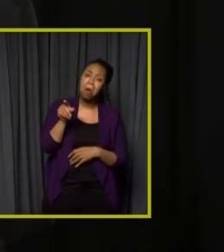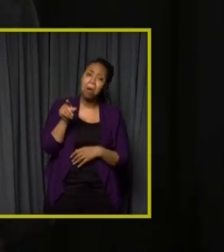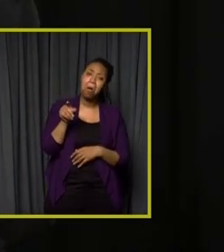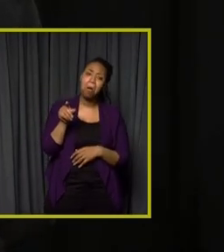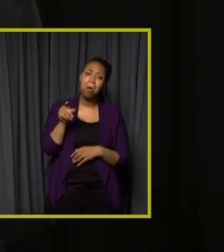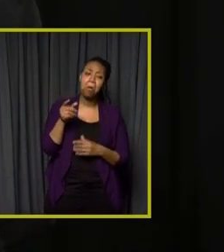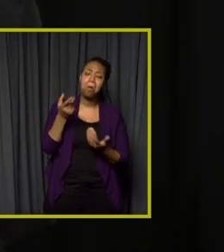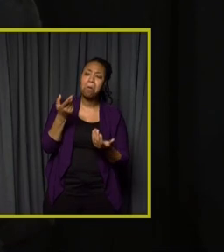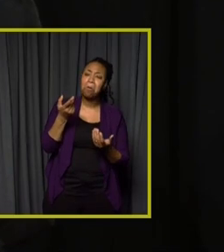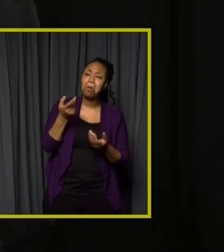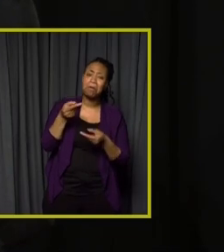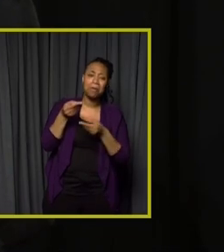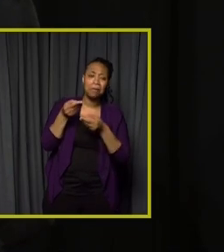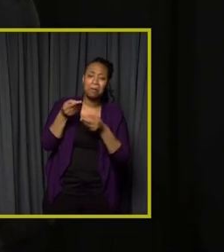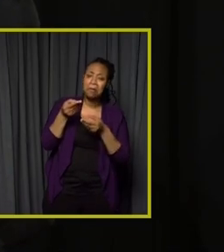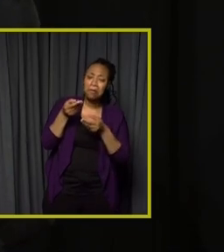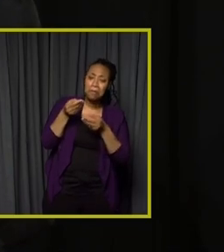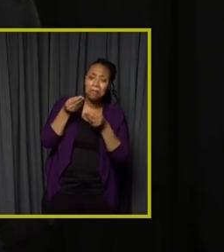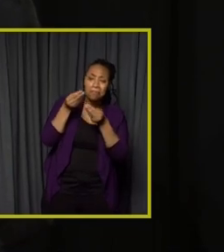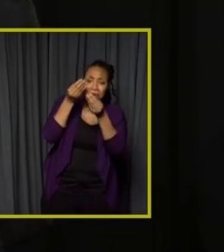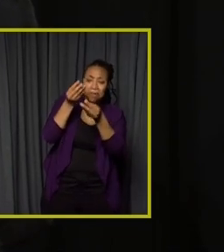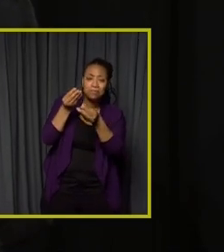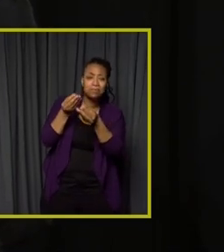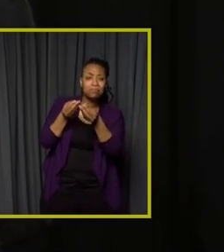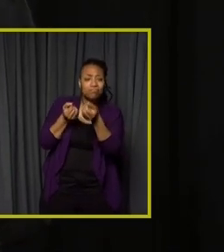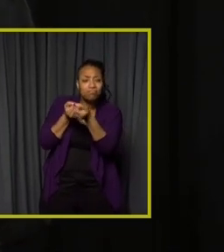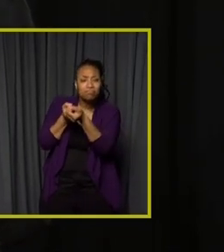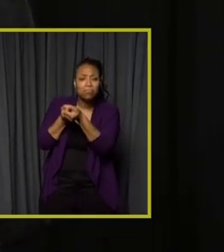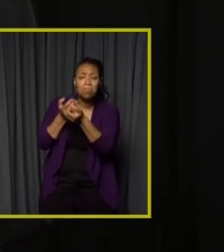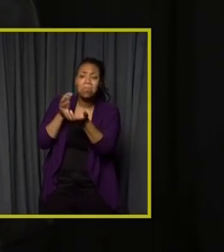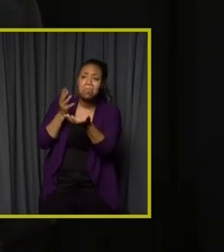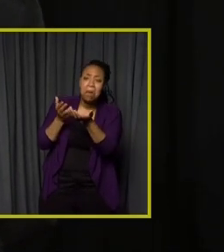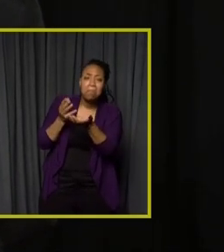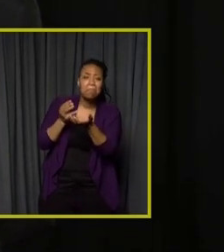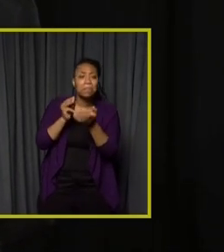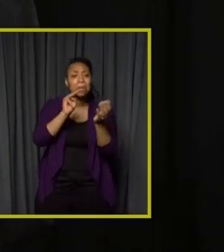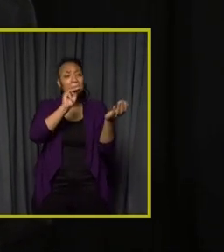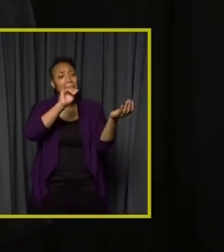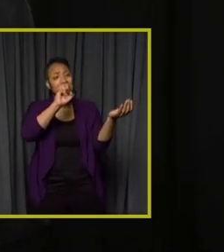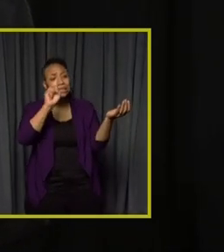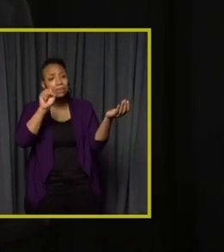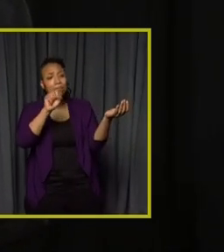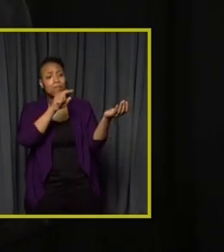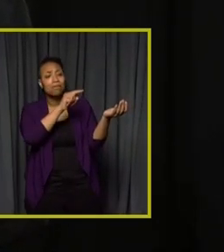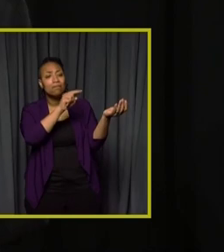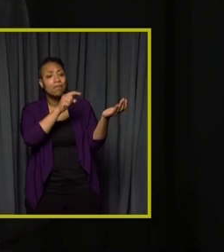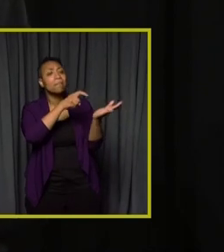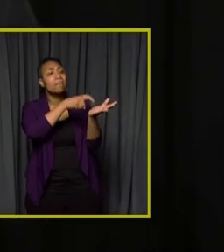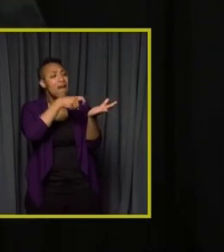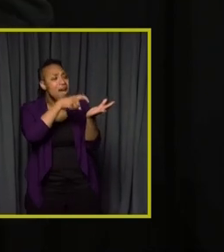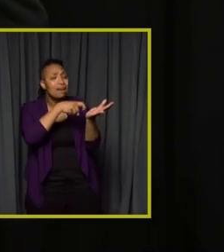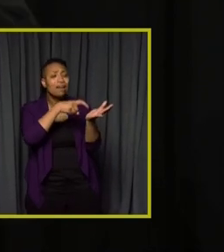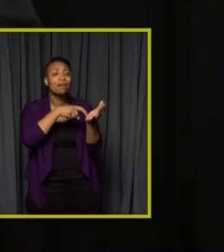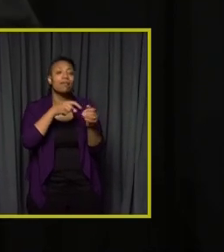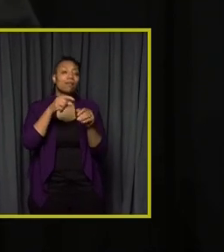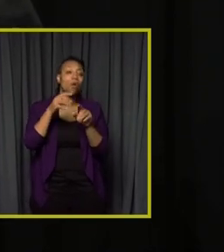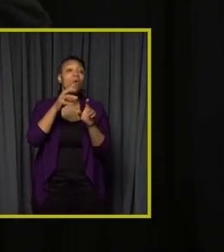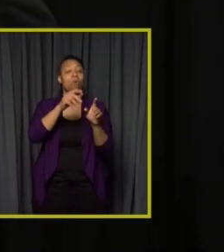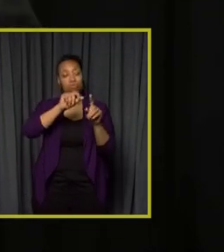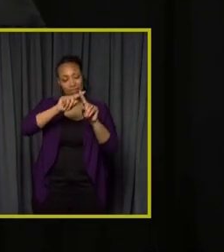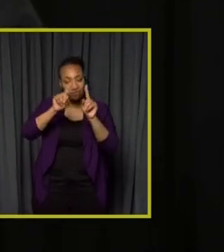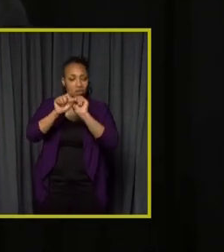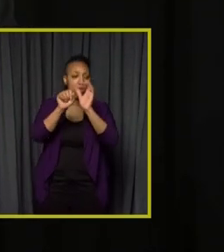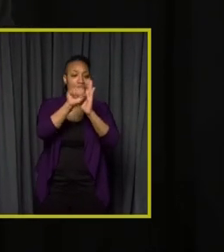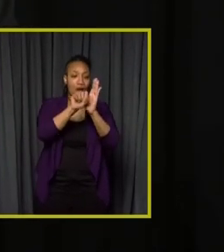from the Delta of Mississippi and somebody from up north in Maine and over to California and Arizona. We're putting a face and